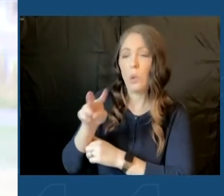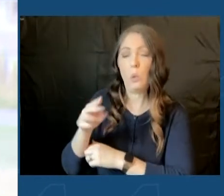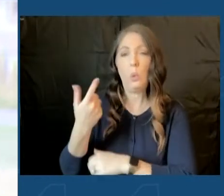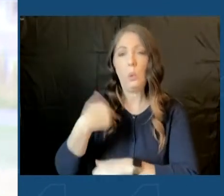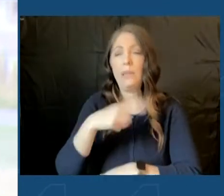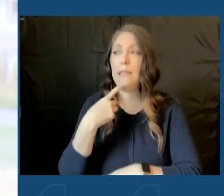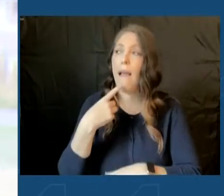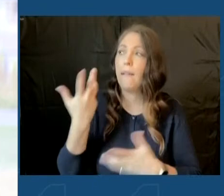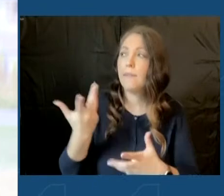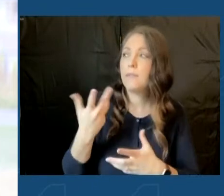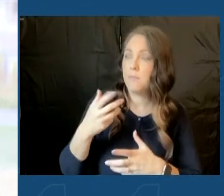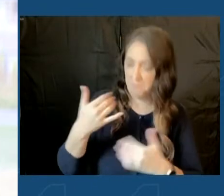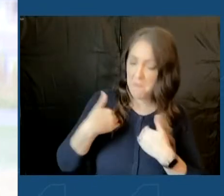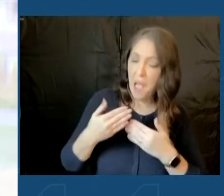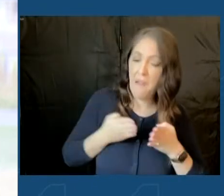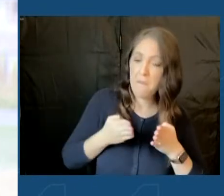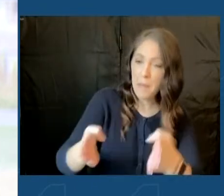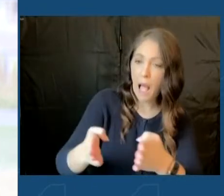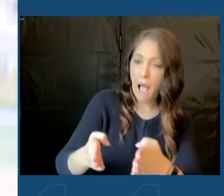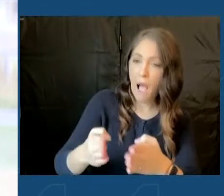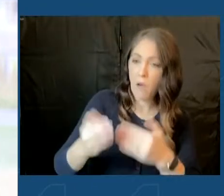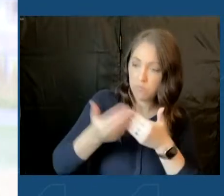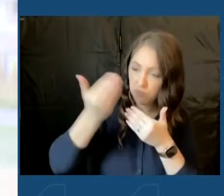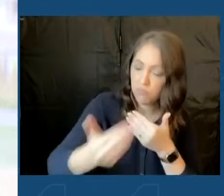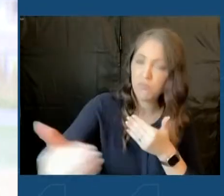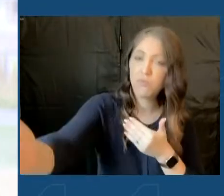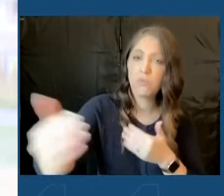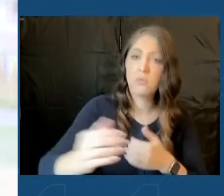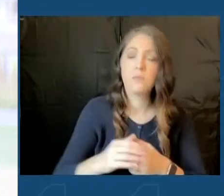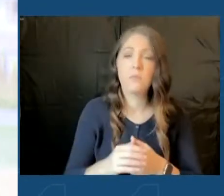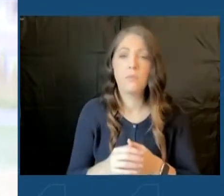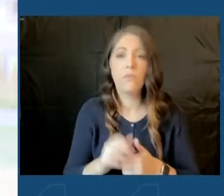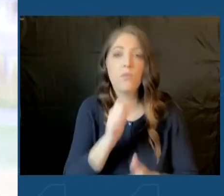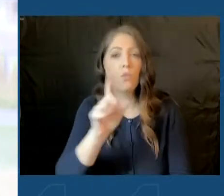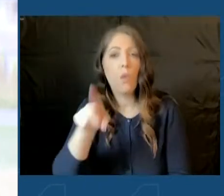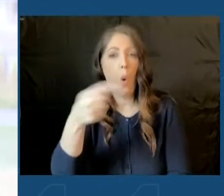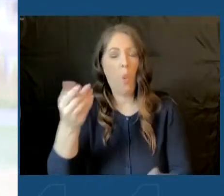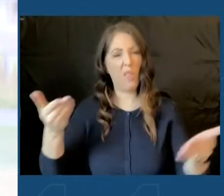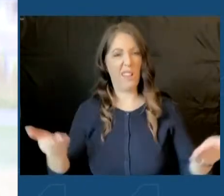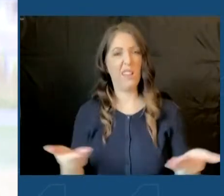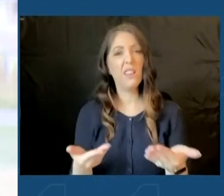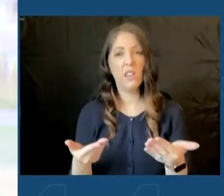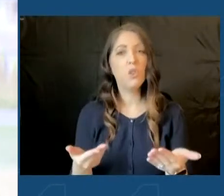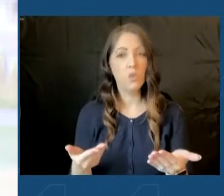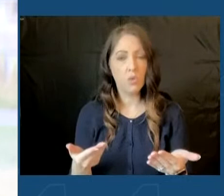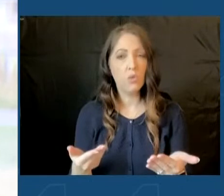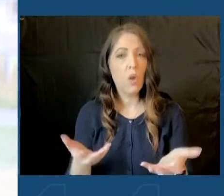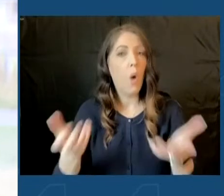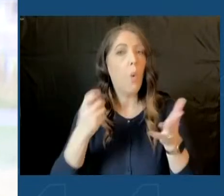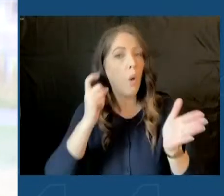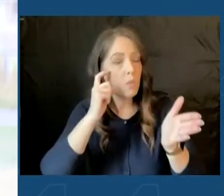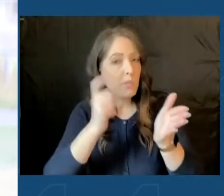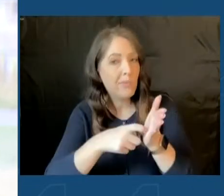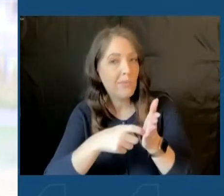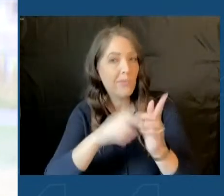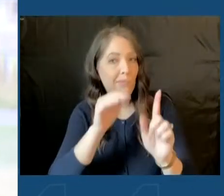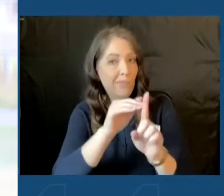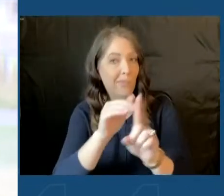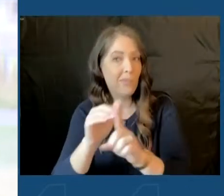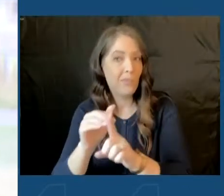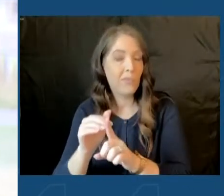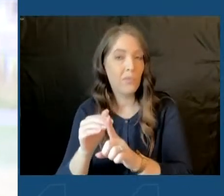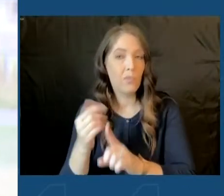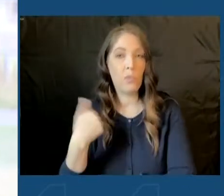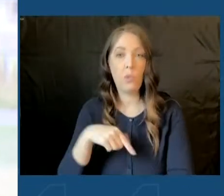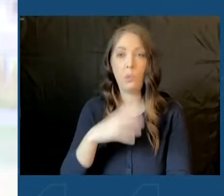plan? And that's what I'm here to talk about today. And I'm not just talking about here because I want to remind everyone what we just came through. You don't